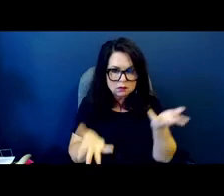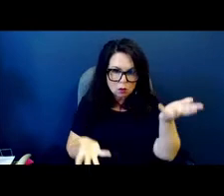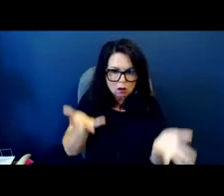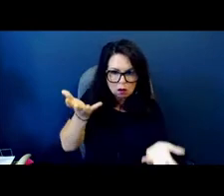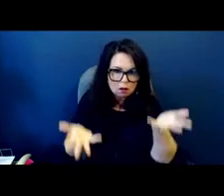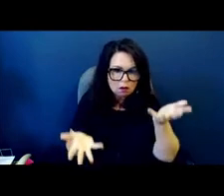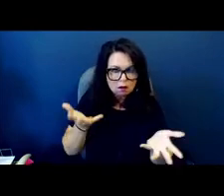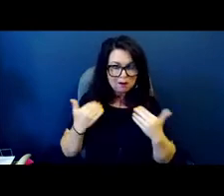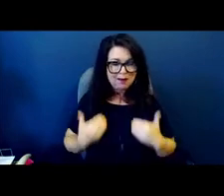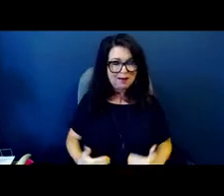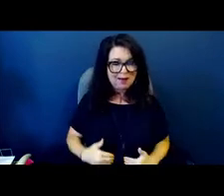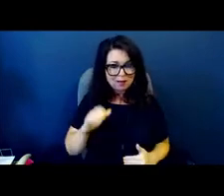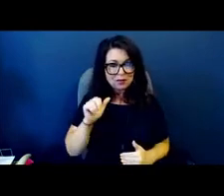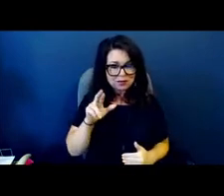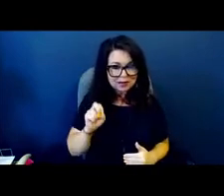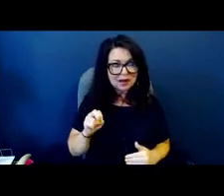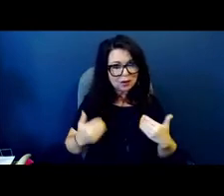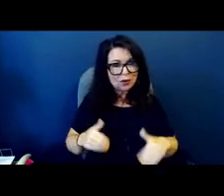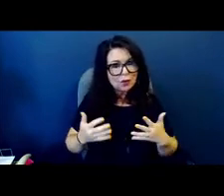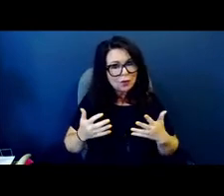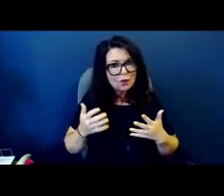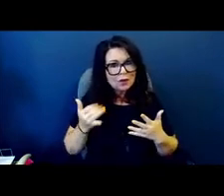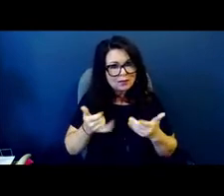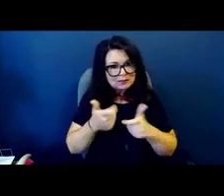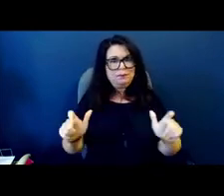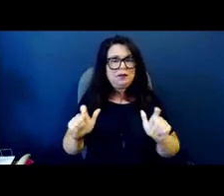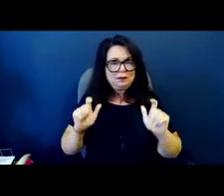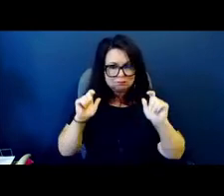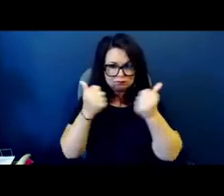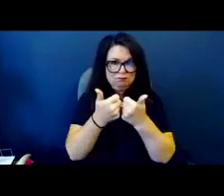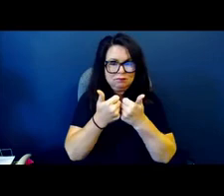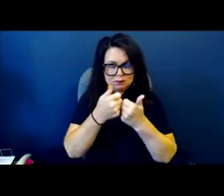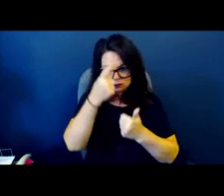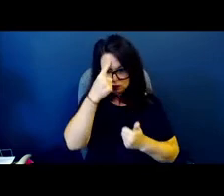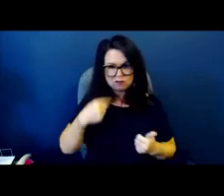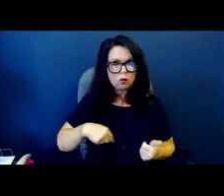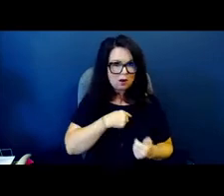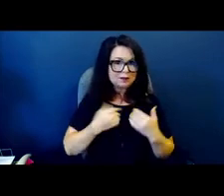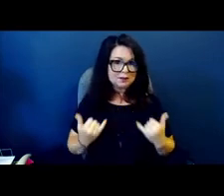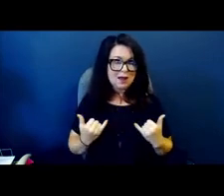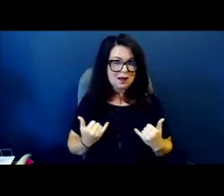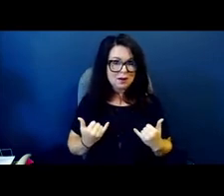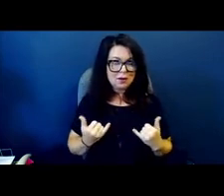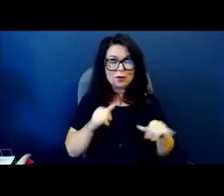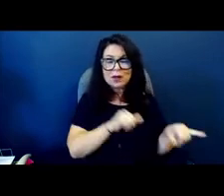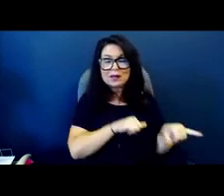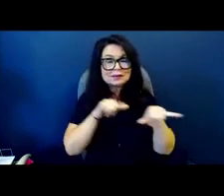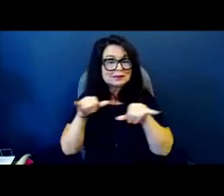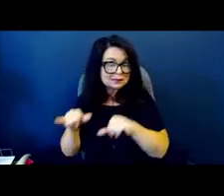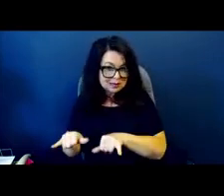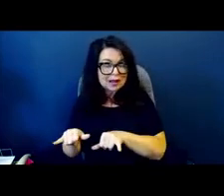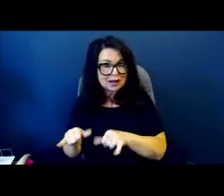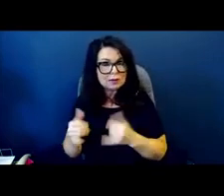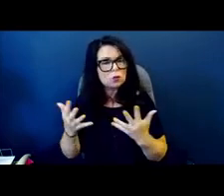healthcare is a really big fight for us now. Mhm. And so is increasing our ability